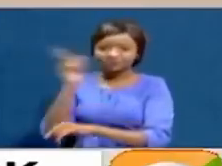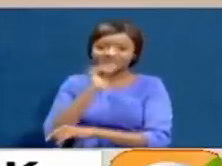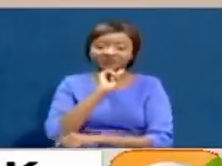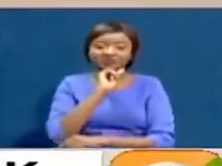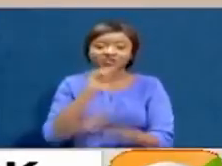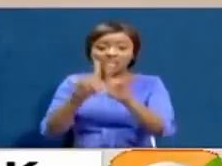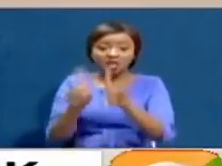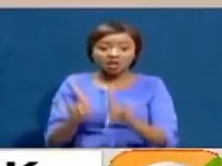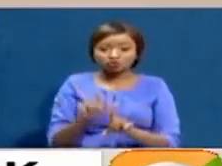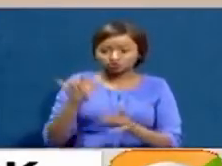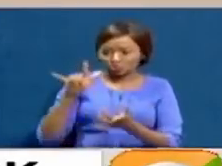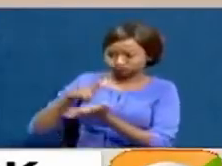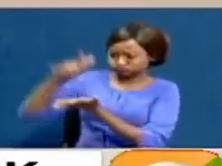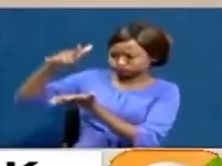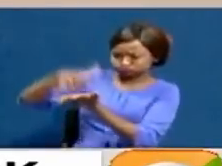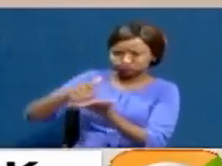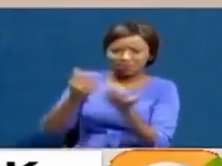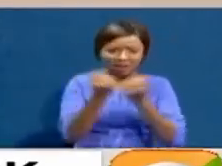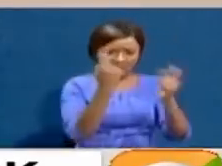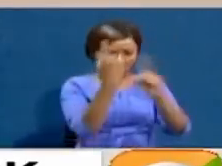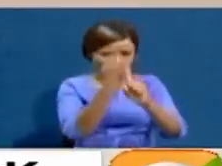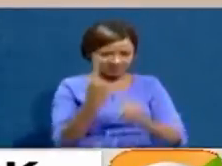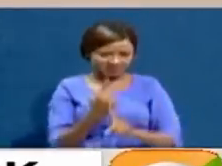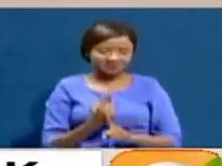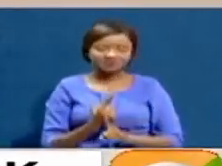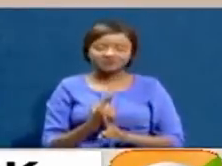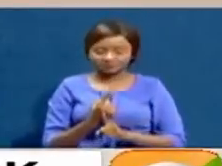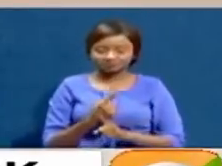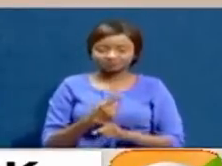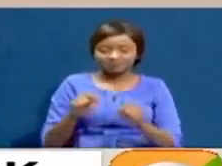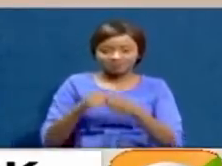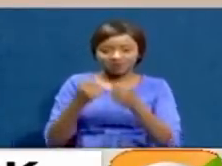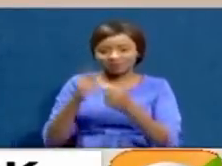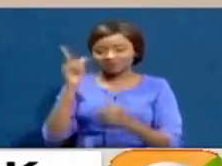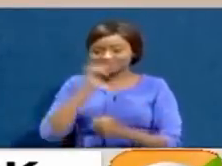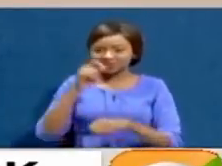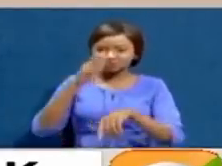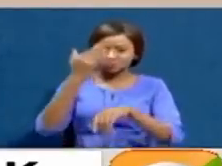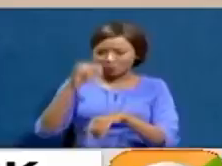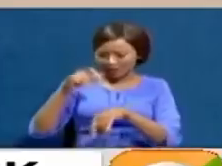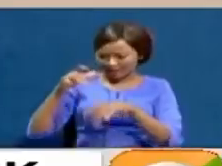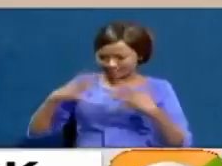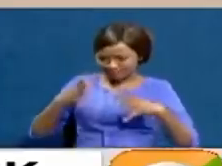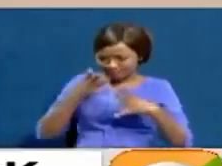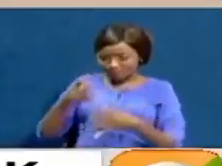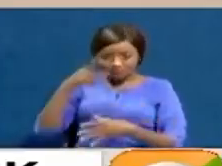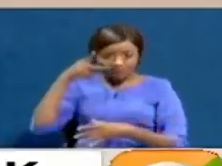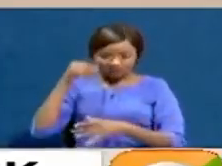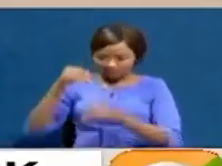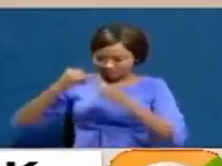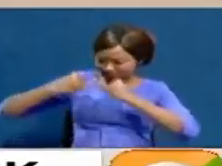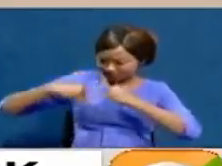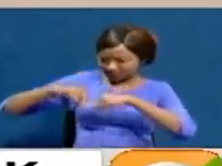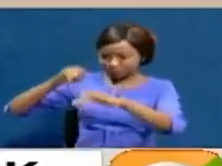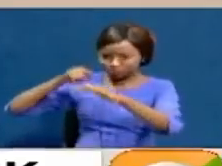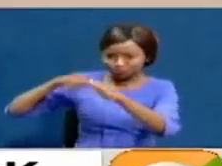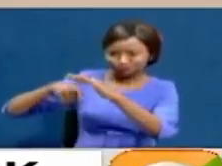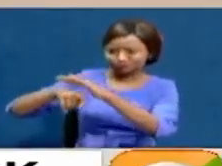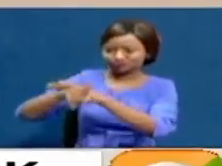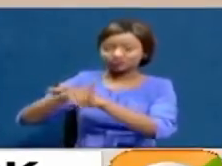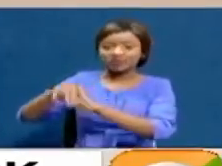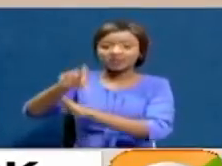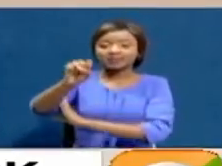aircrafts and several vehicles were destroyed in the attack as militants attempted to gain access into Simba Military